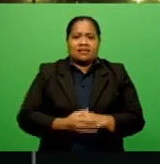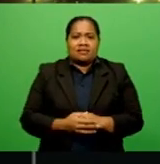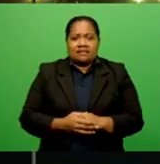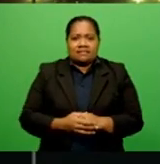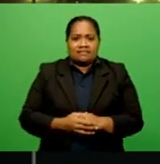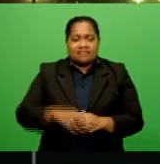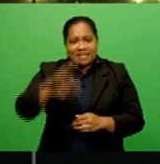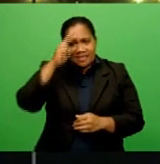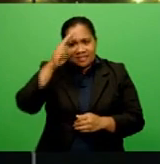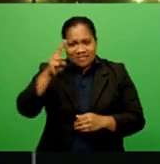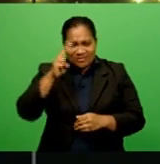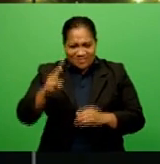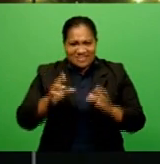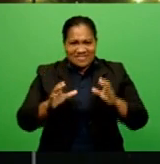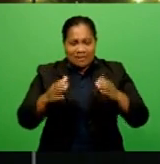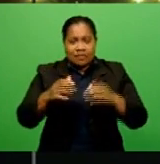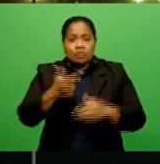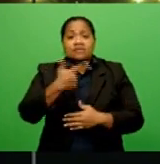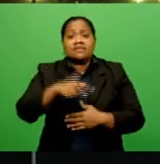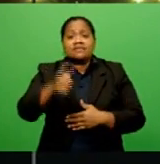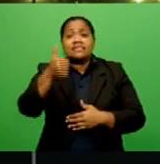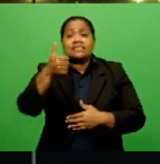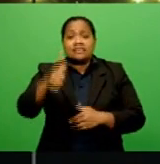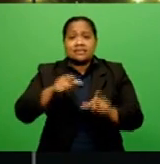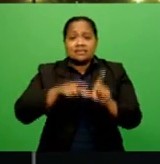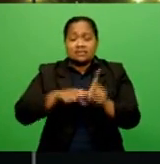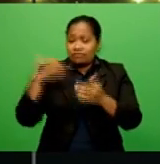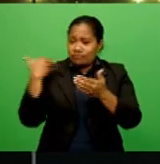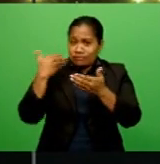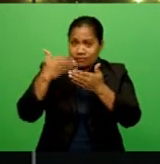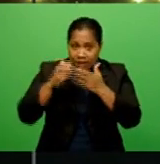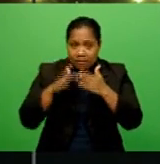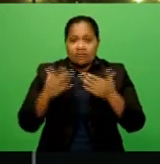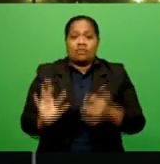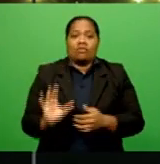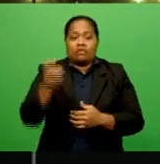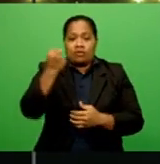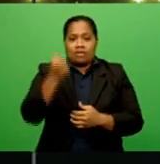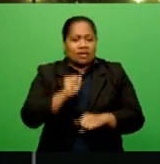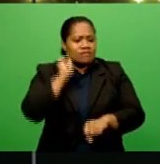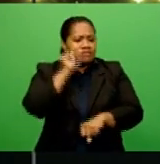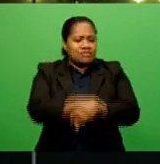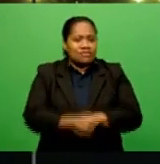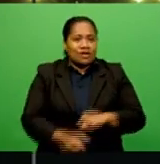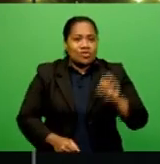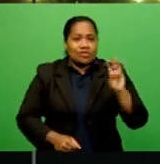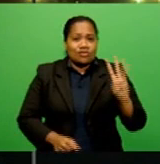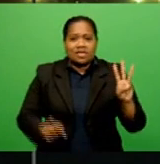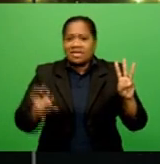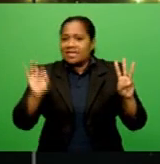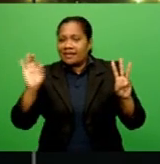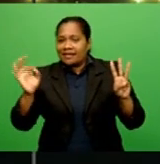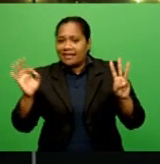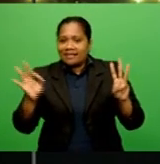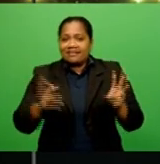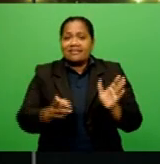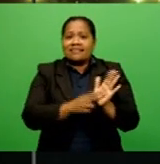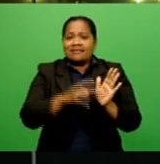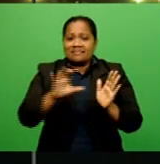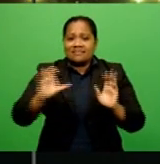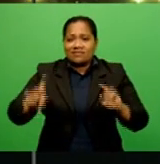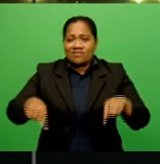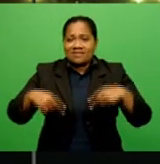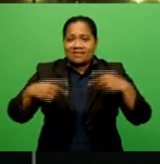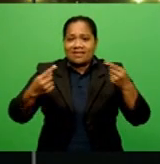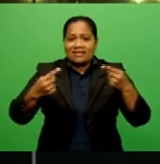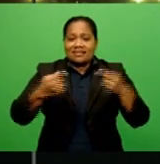years. Kasavu defeated Green Star FC 3-0 in the NCC final at Lawanga Park in Singatoka